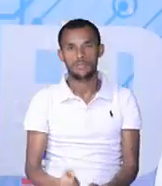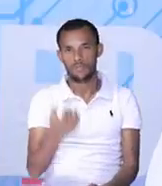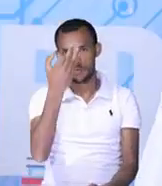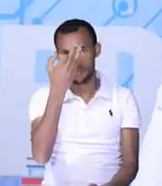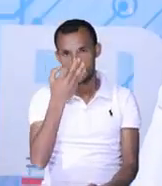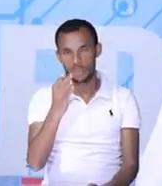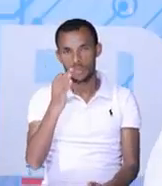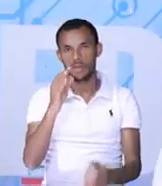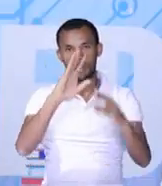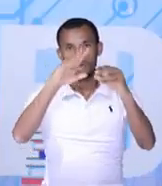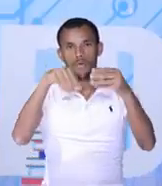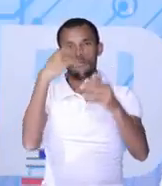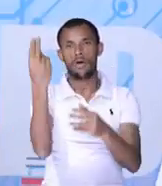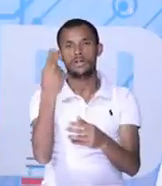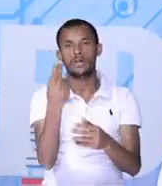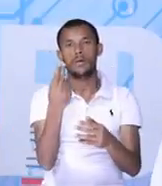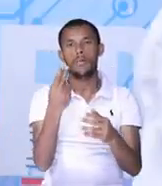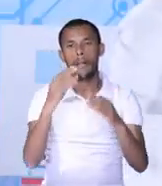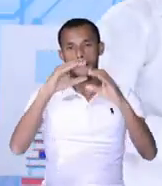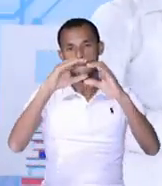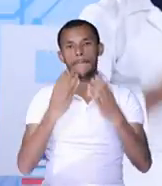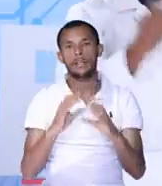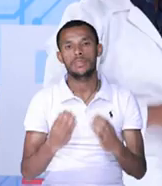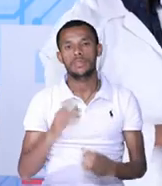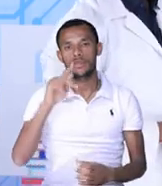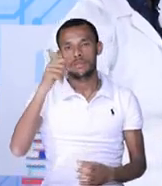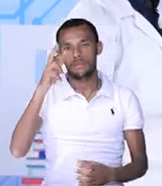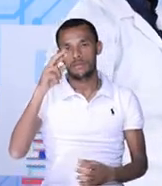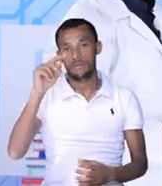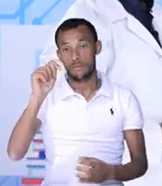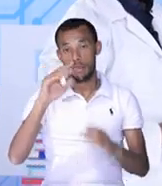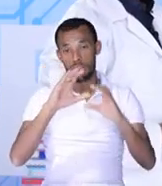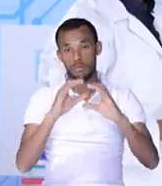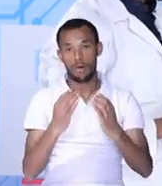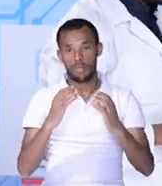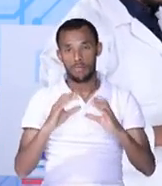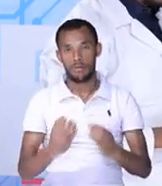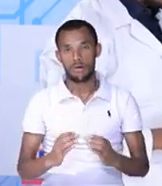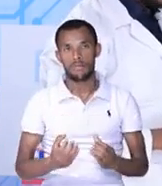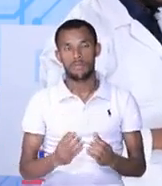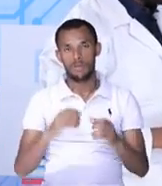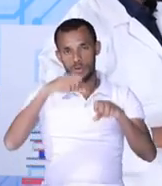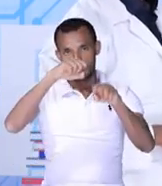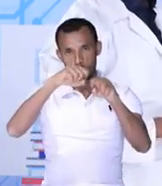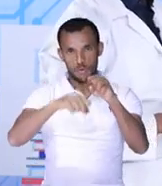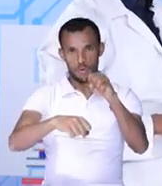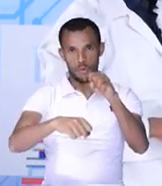of a given function by part. This is a formula for integration by part.